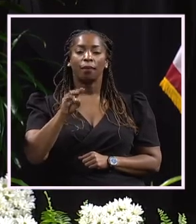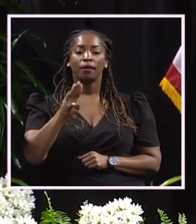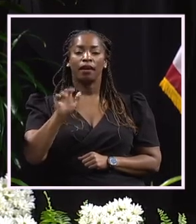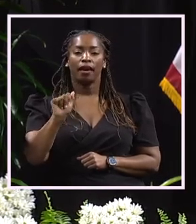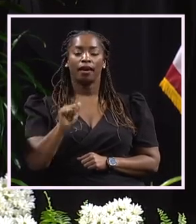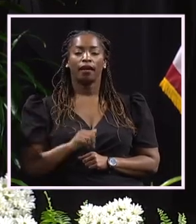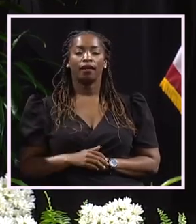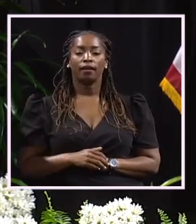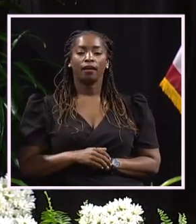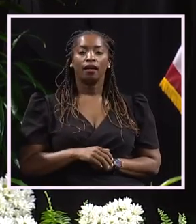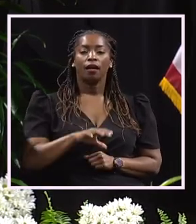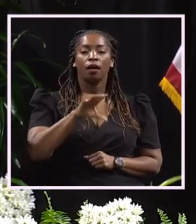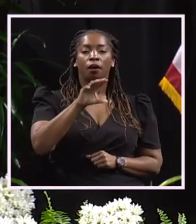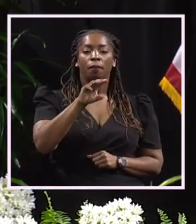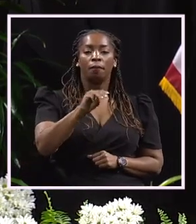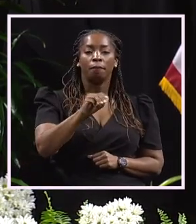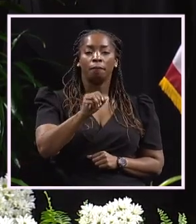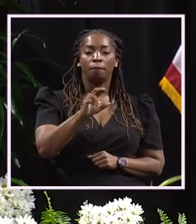Marlon Milan.